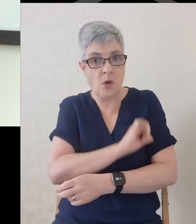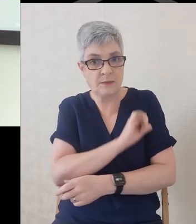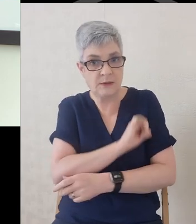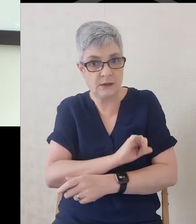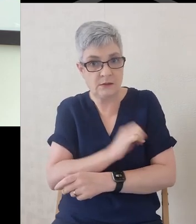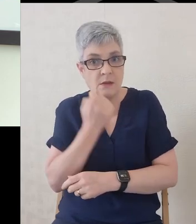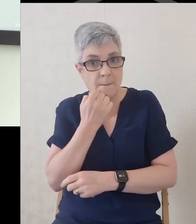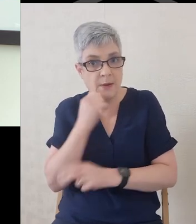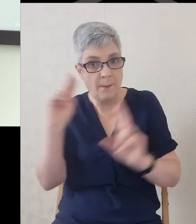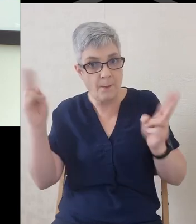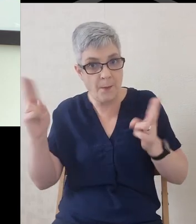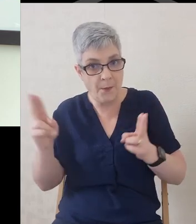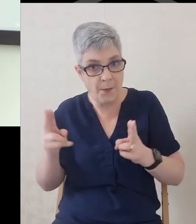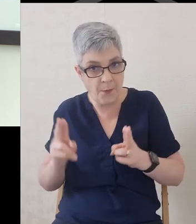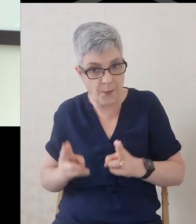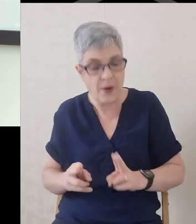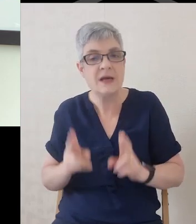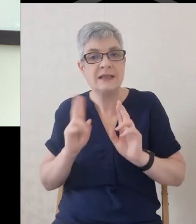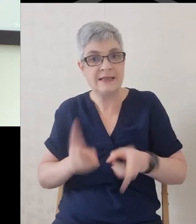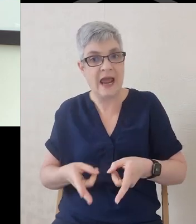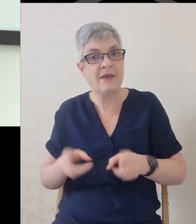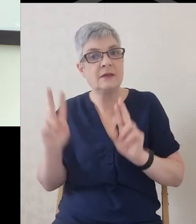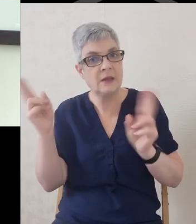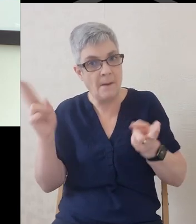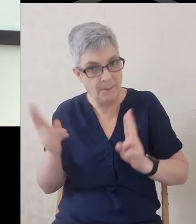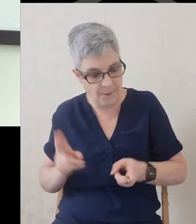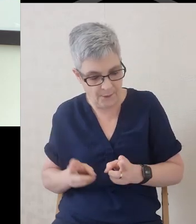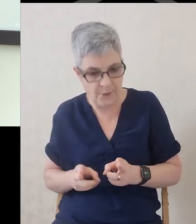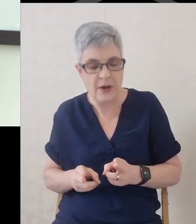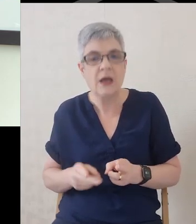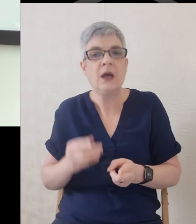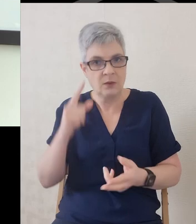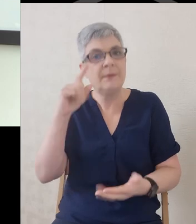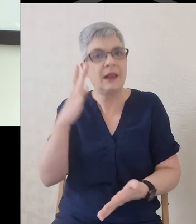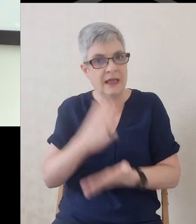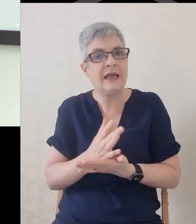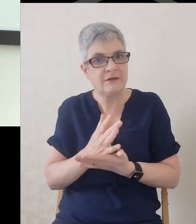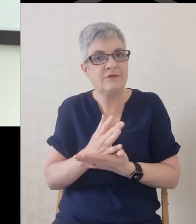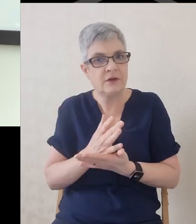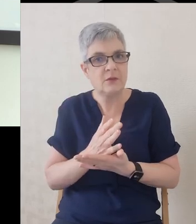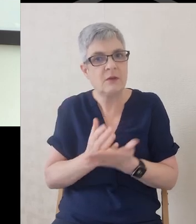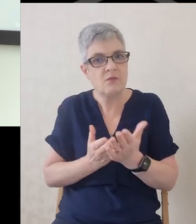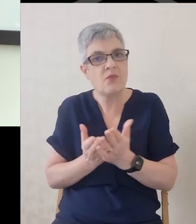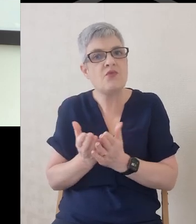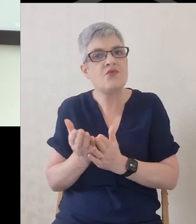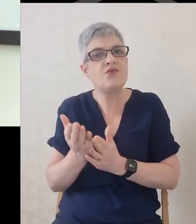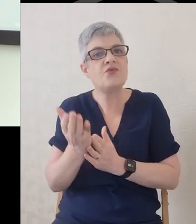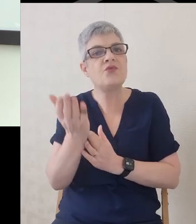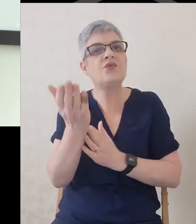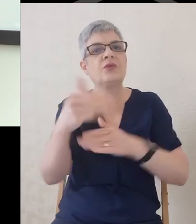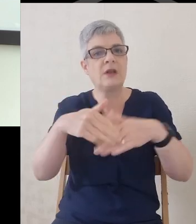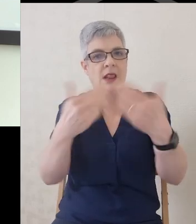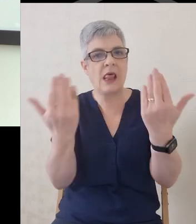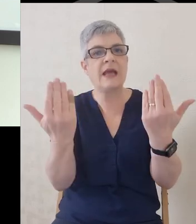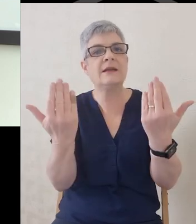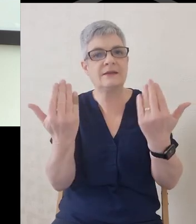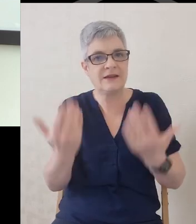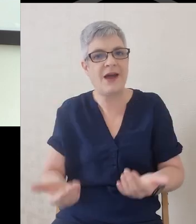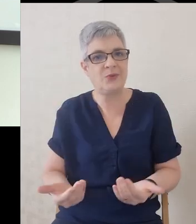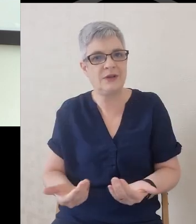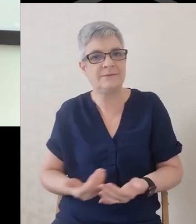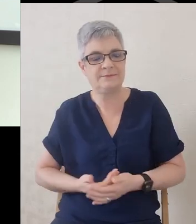and deaths. We do believe we're moving from darkness into light.